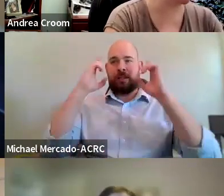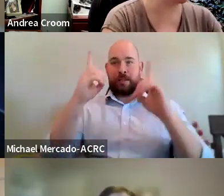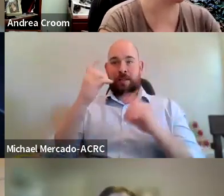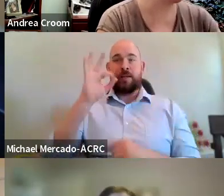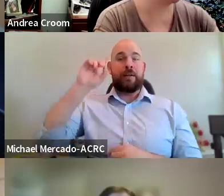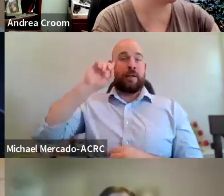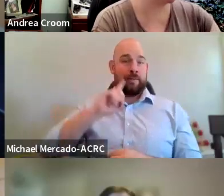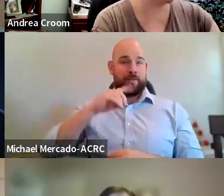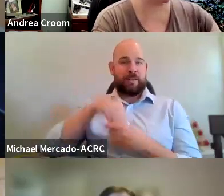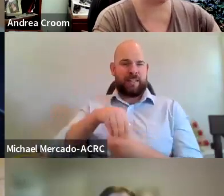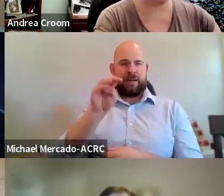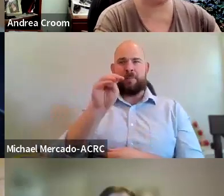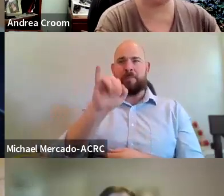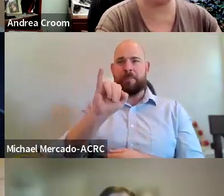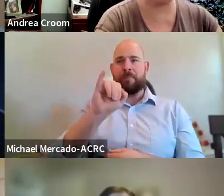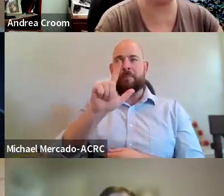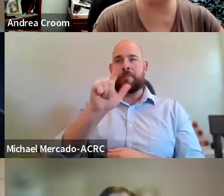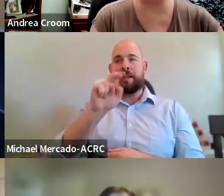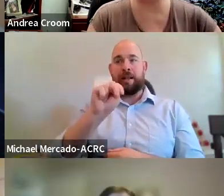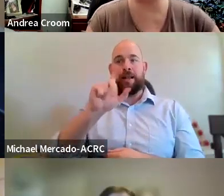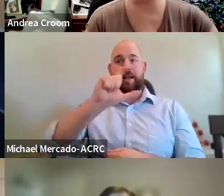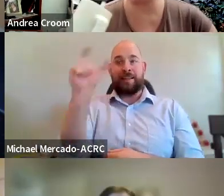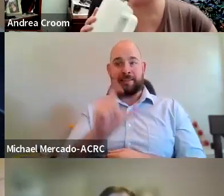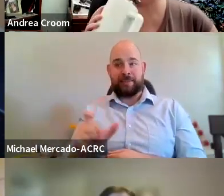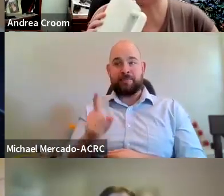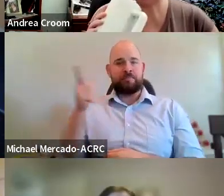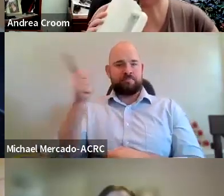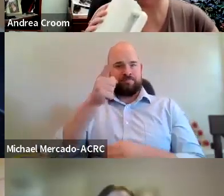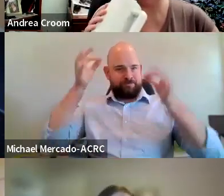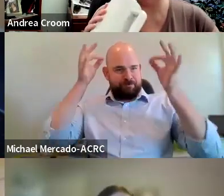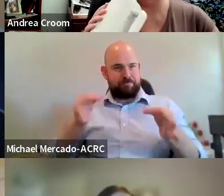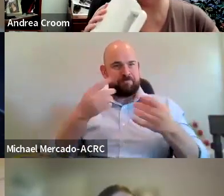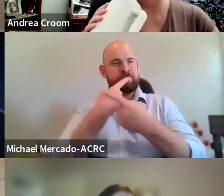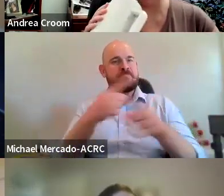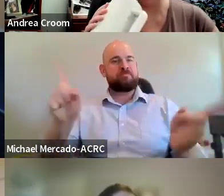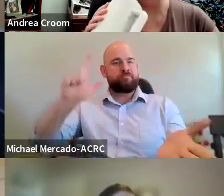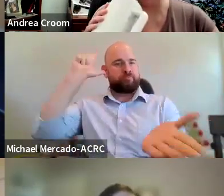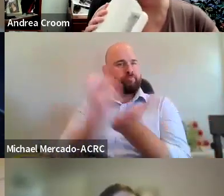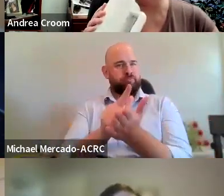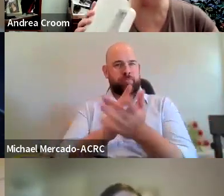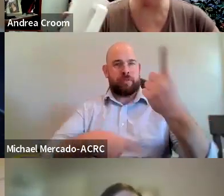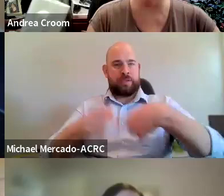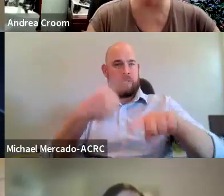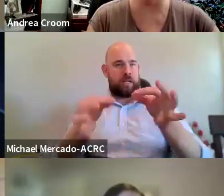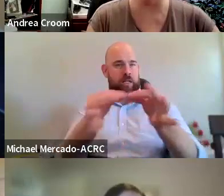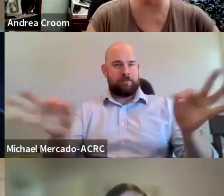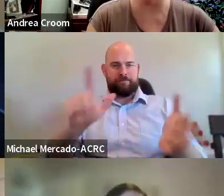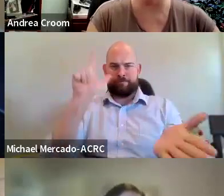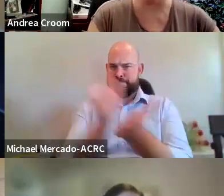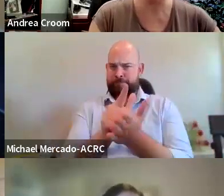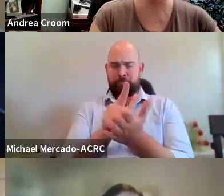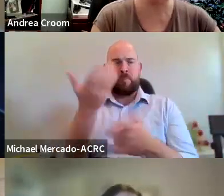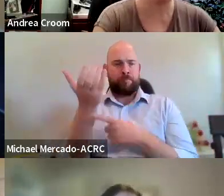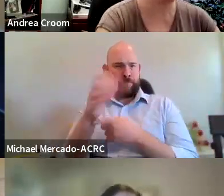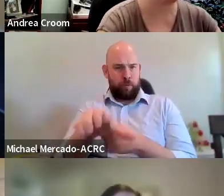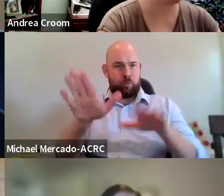second International Congress of Education for the Deaf. Took place again in Milan, Italy. It was determined there that